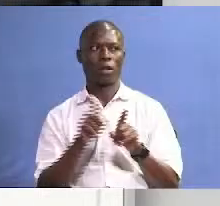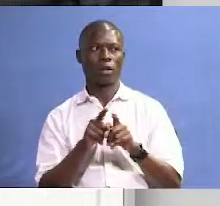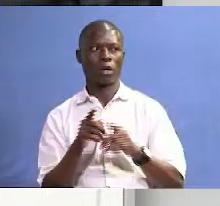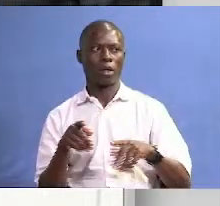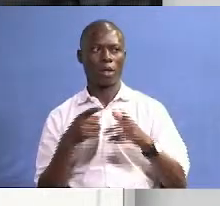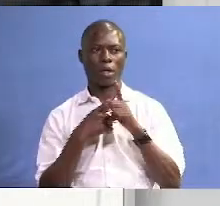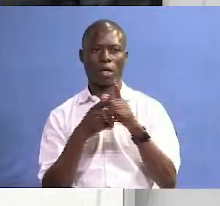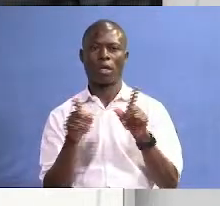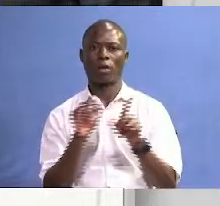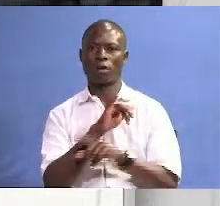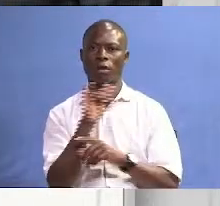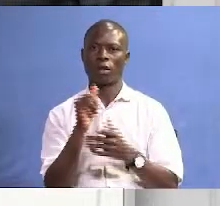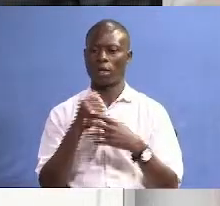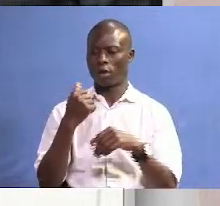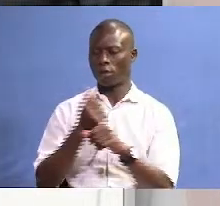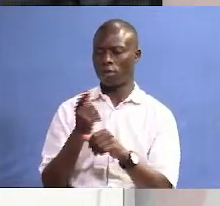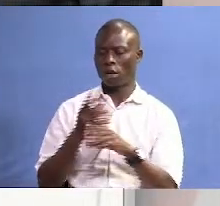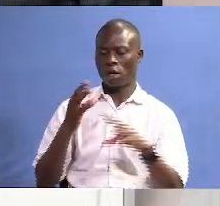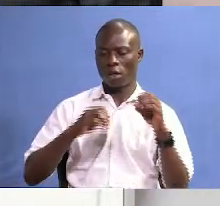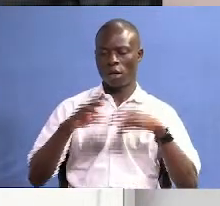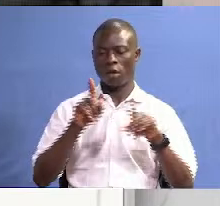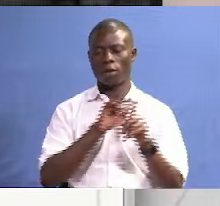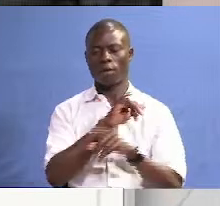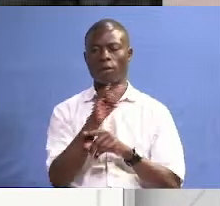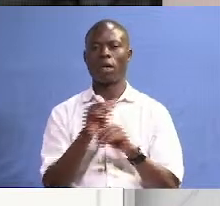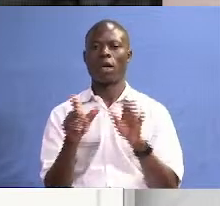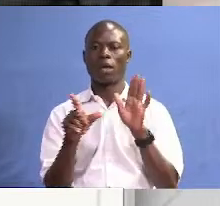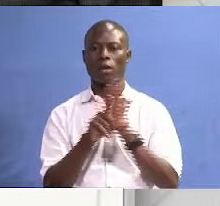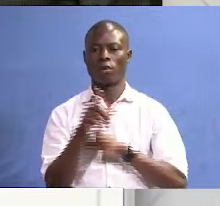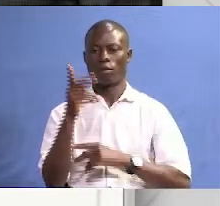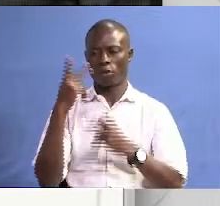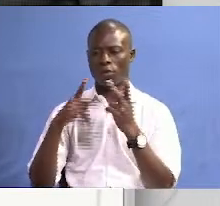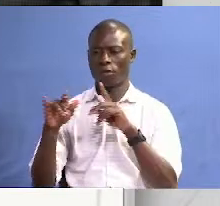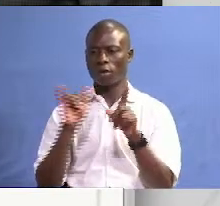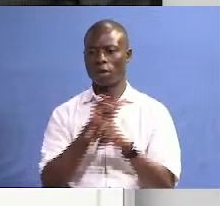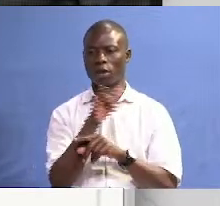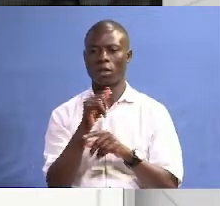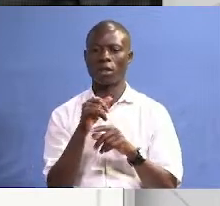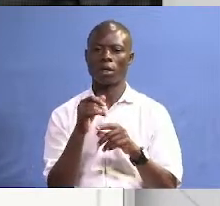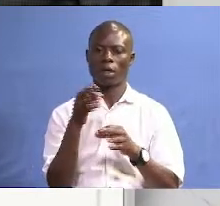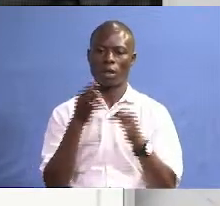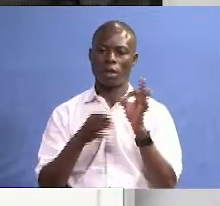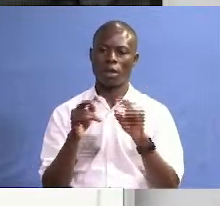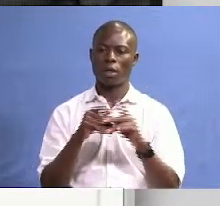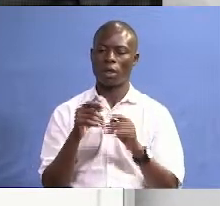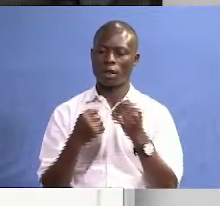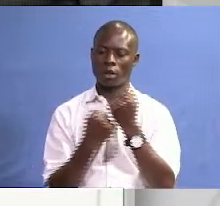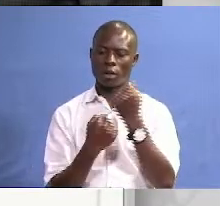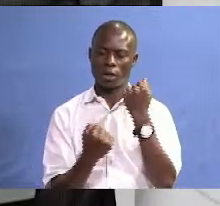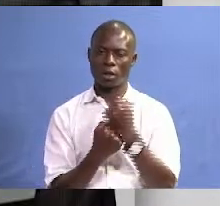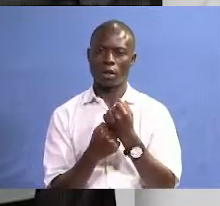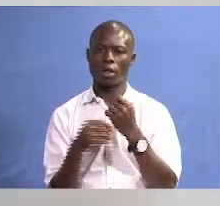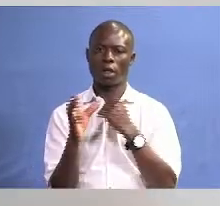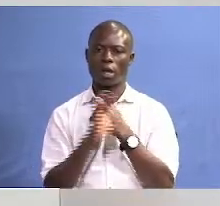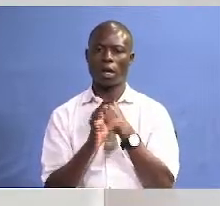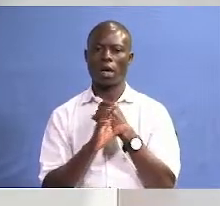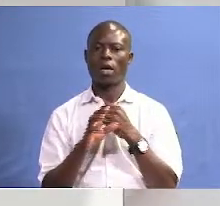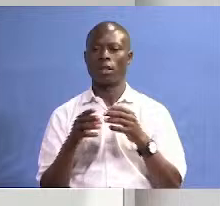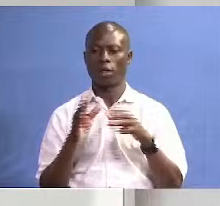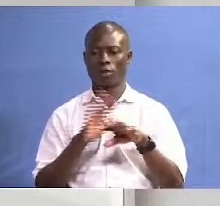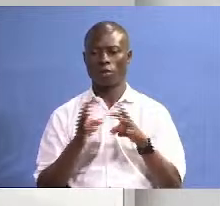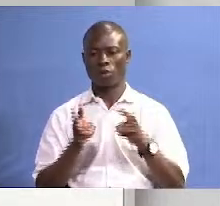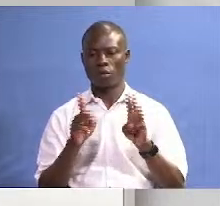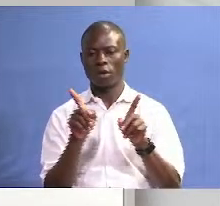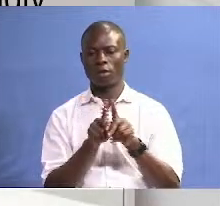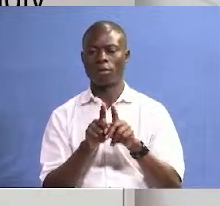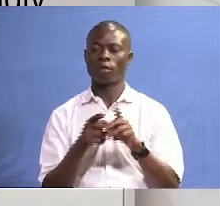gifted mind that immensely contributed to redefining the legal profession and the justice system of the country in diverse ways. Additionally,